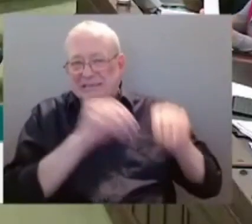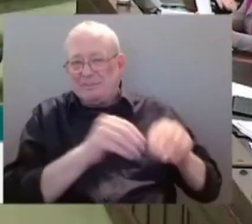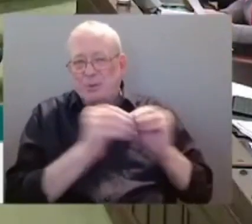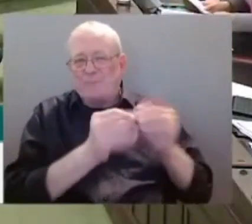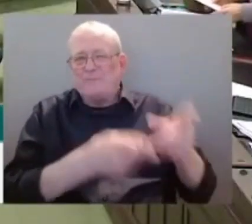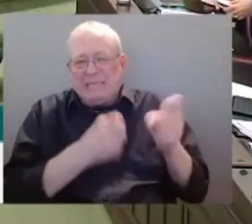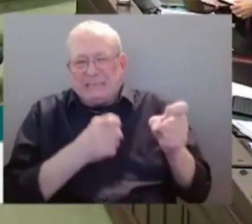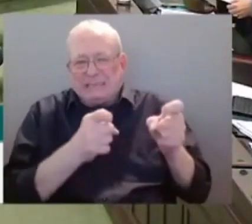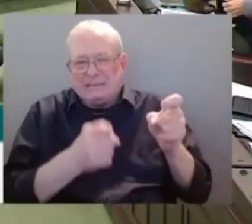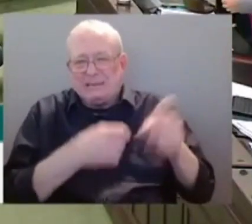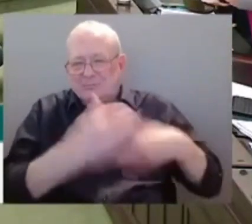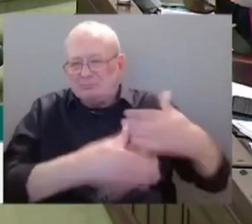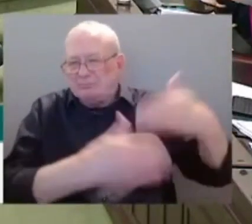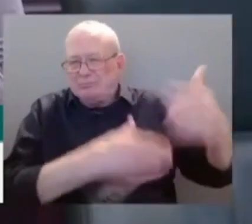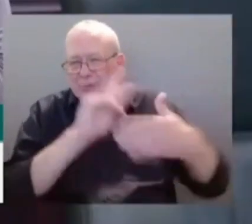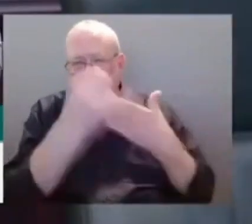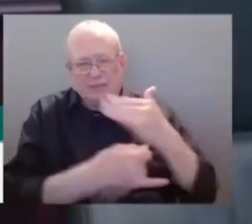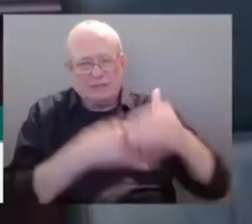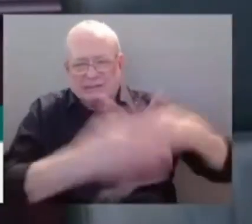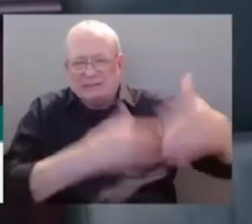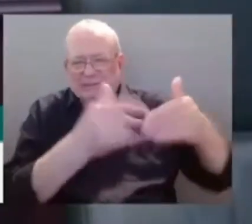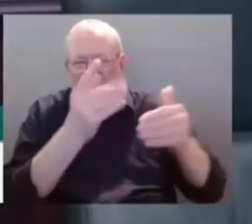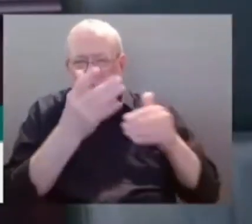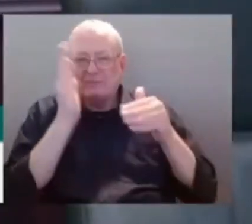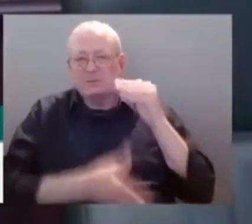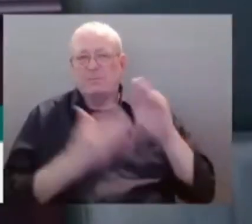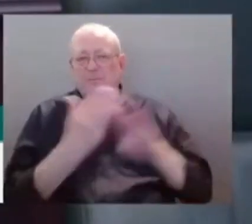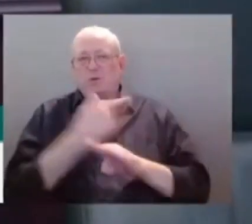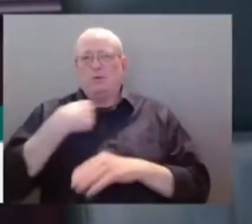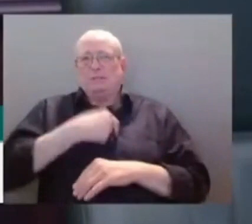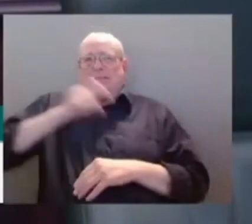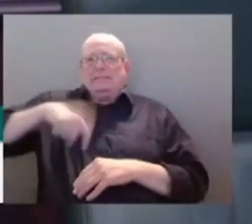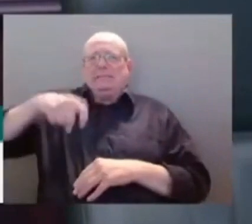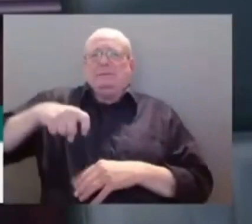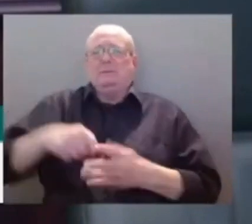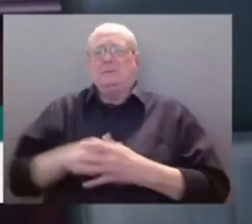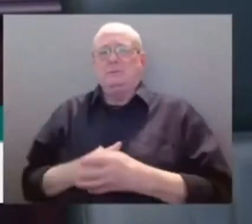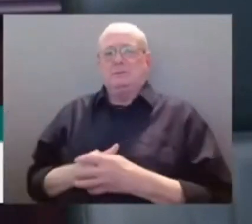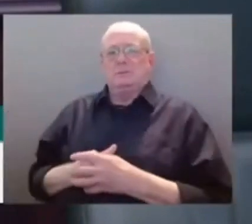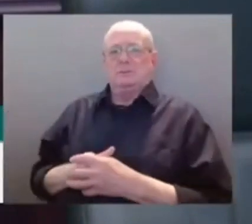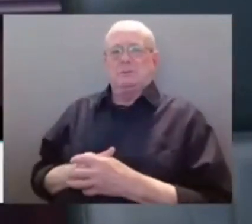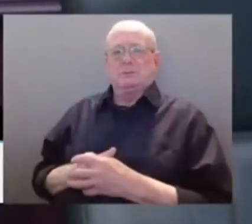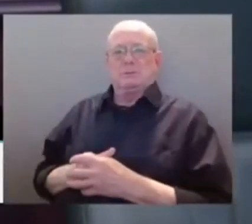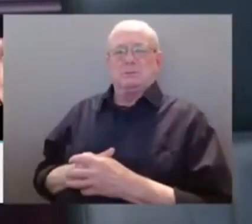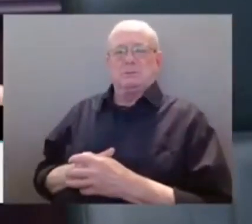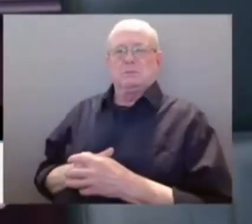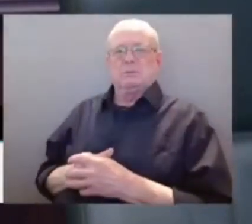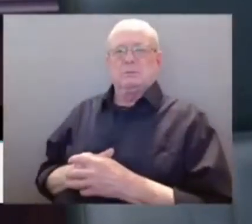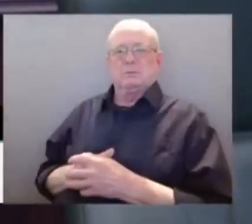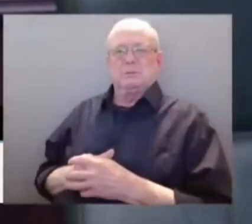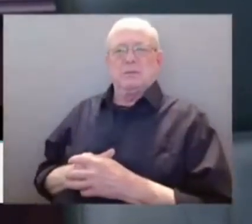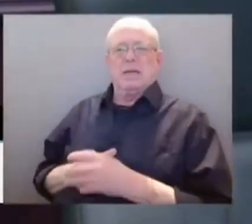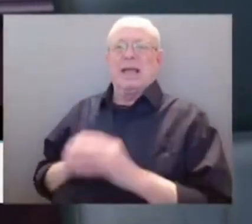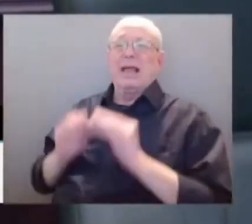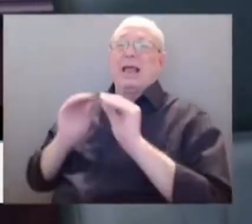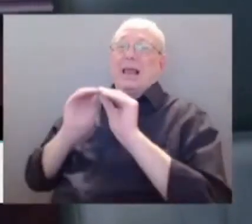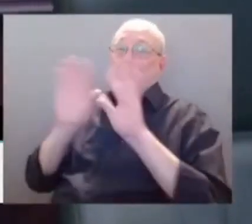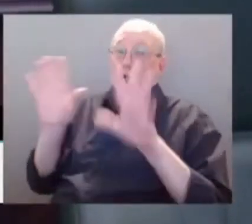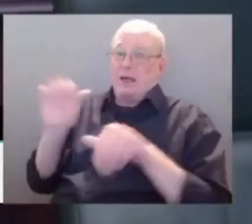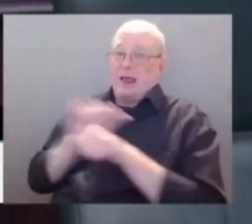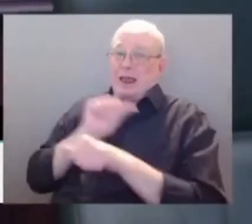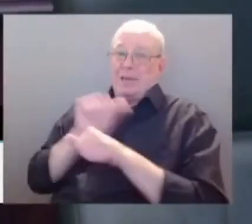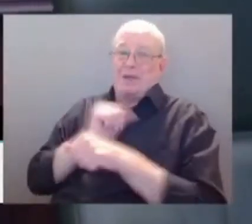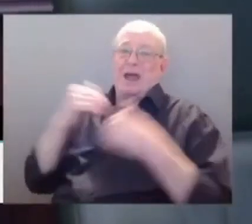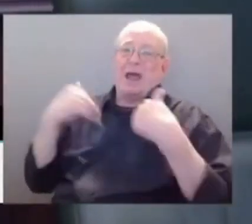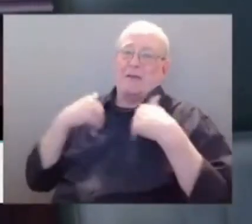The Honourable Member. Given that clearly Alberta's challenges with flood and drought are really just about water, where it is